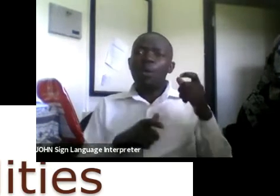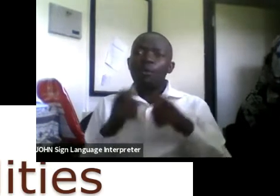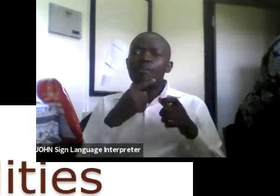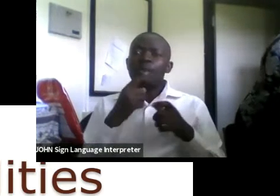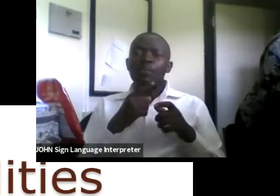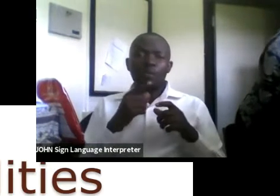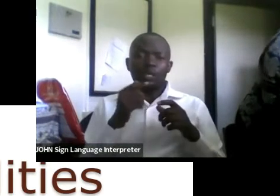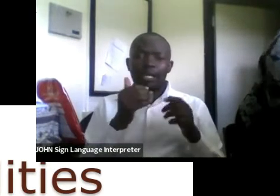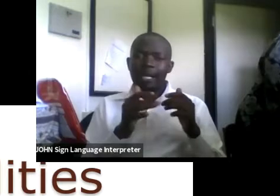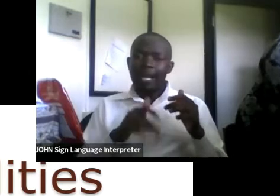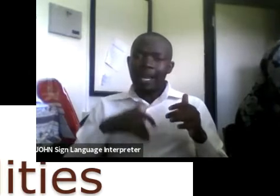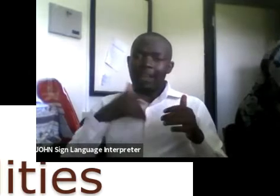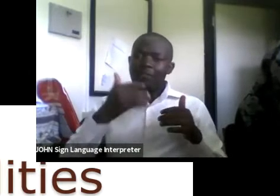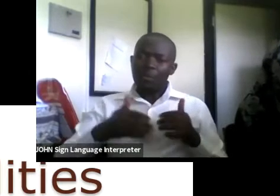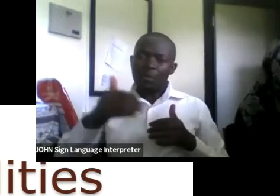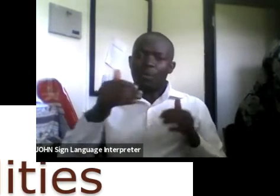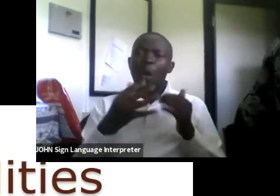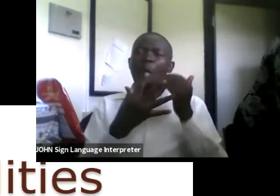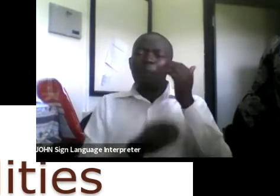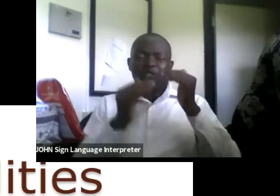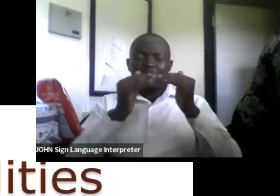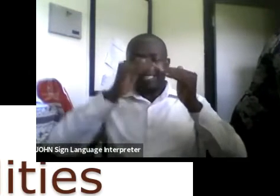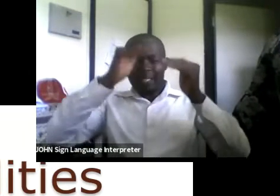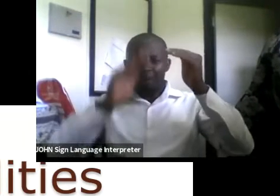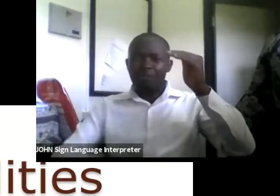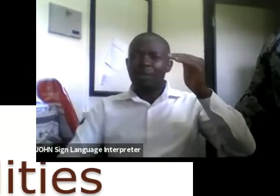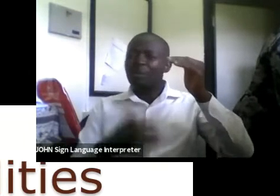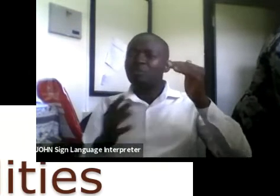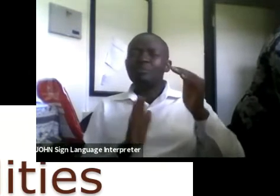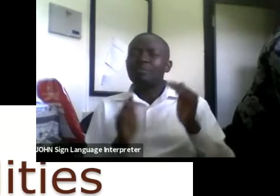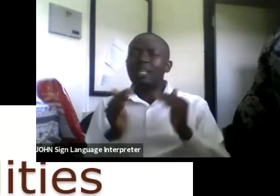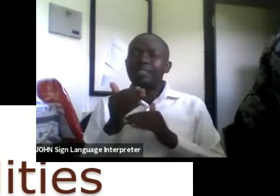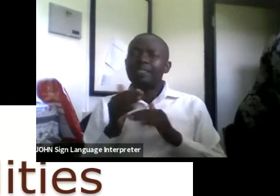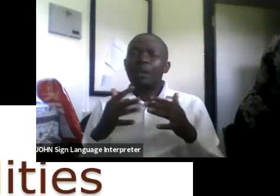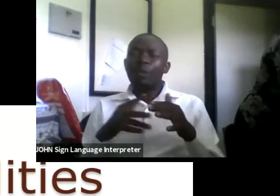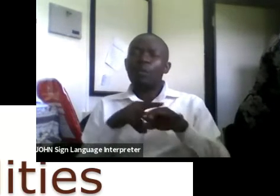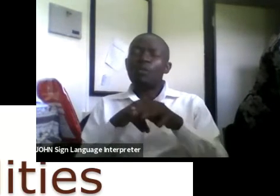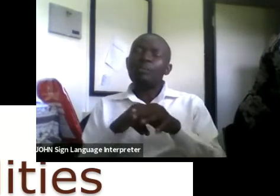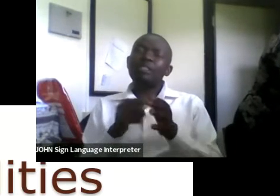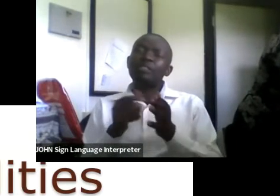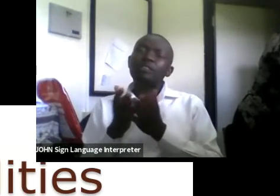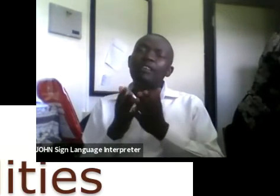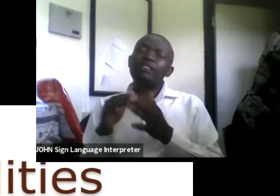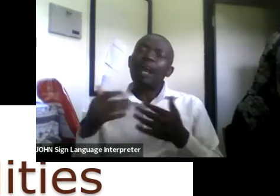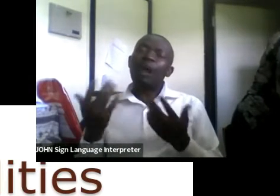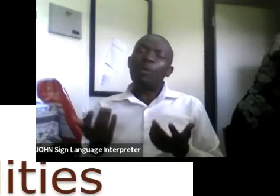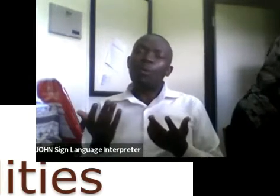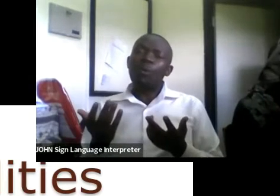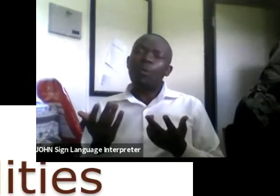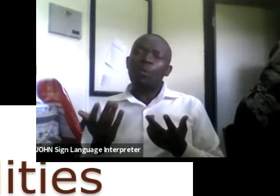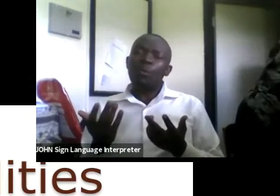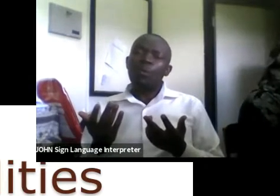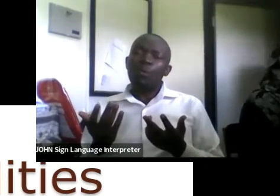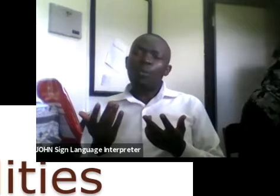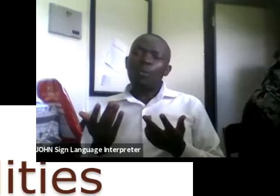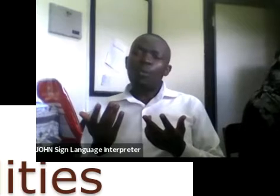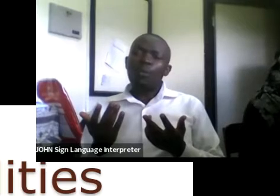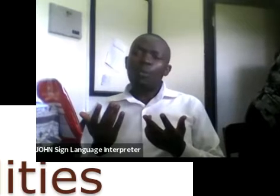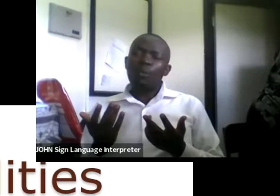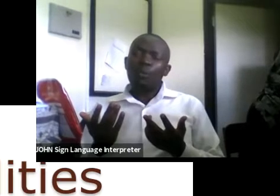the poverty line will get access to rehabilitation or the higher standards of